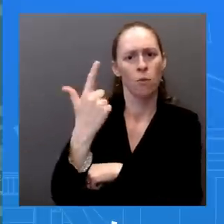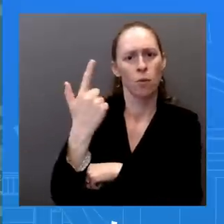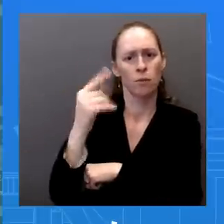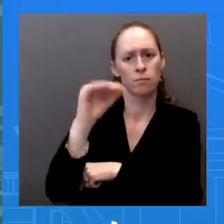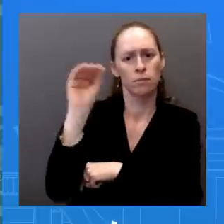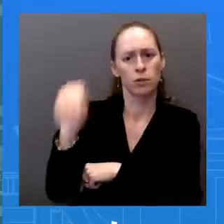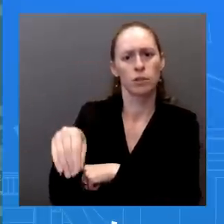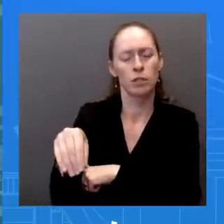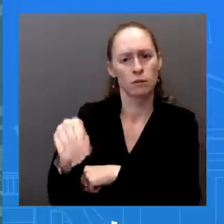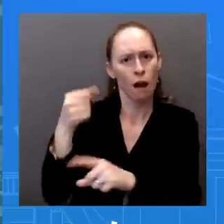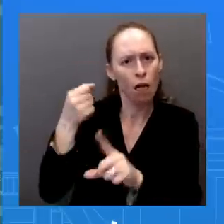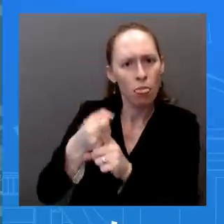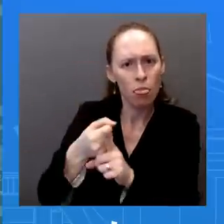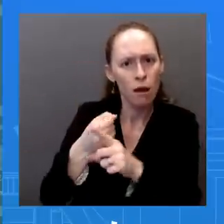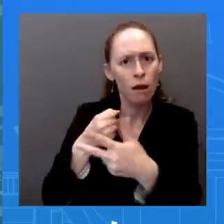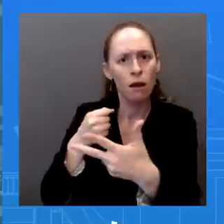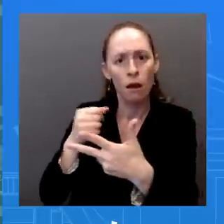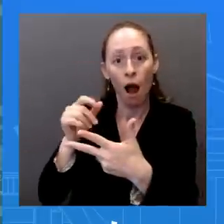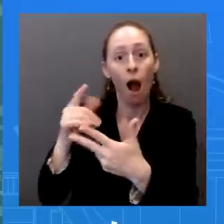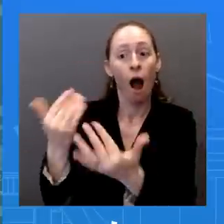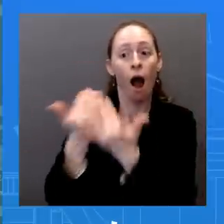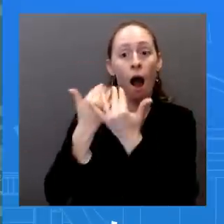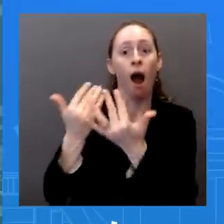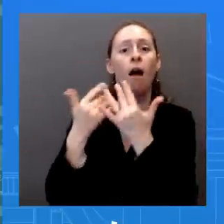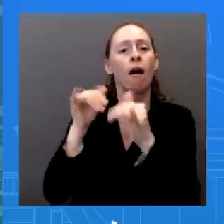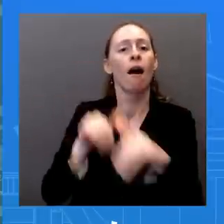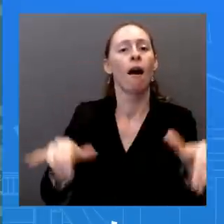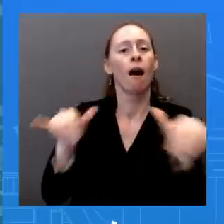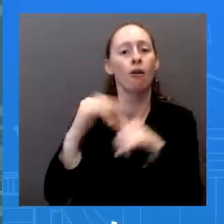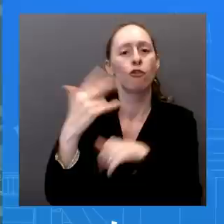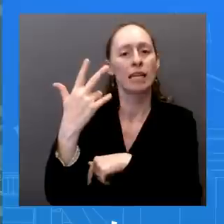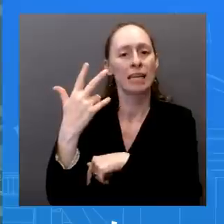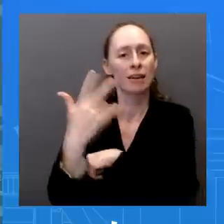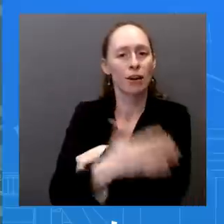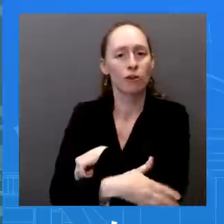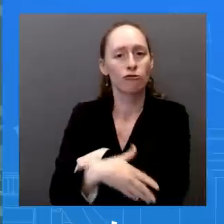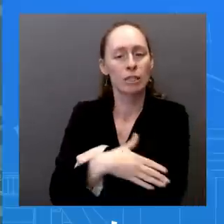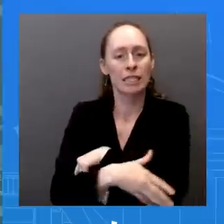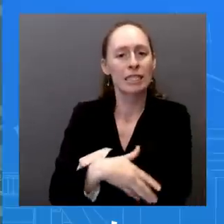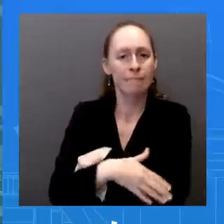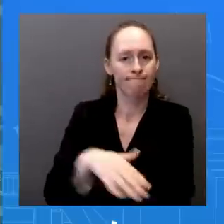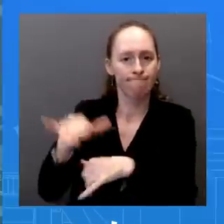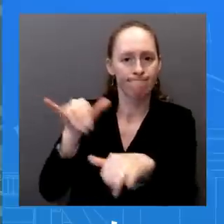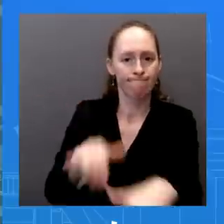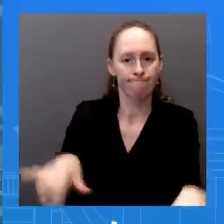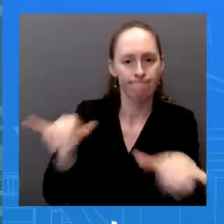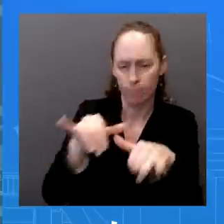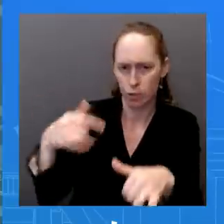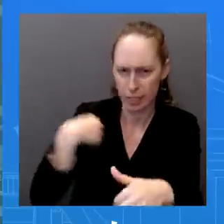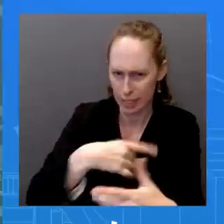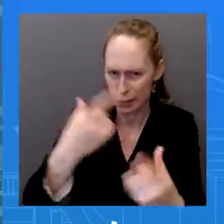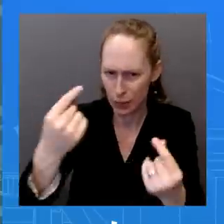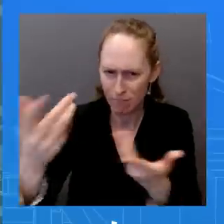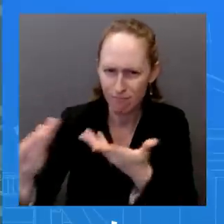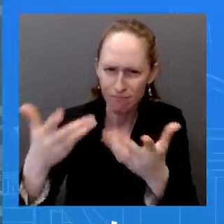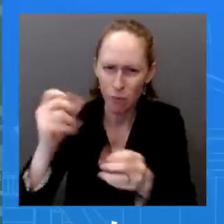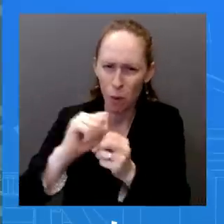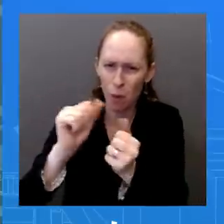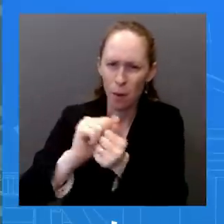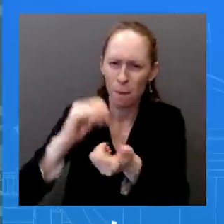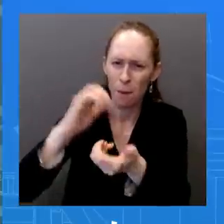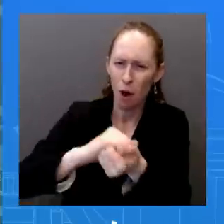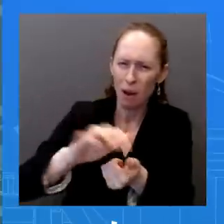we are doing, what we can, to work with our regional partners to address this new challenge and process individuals as